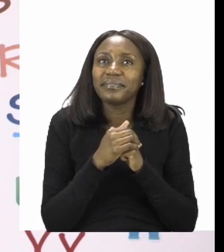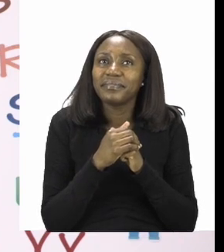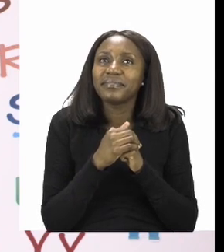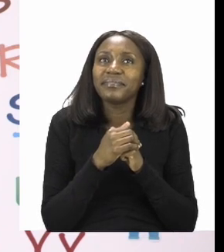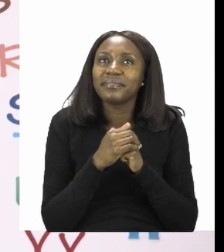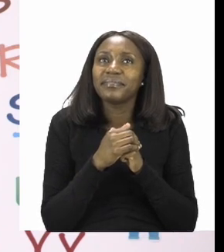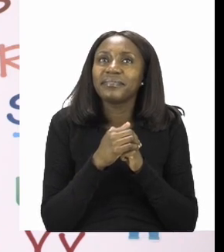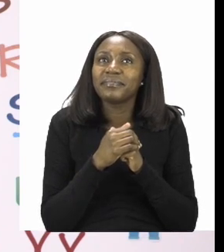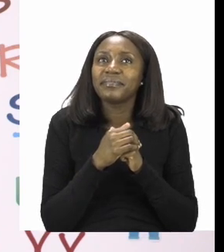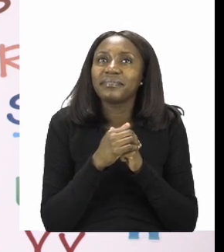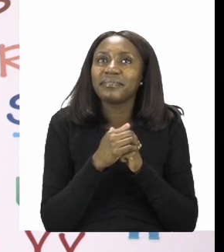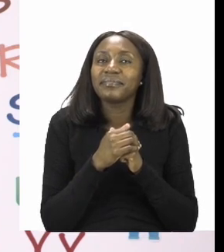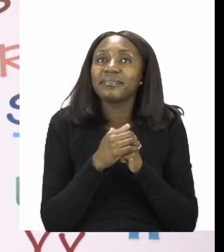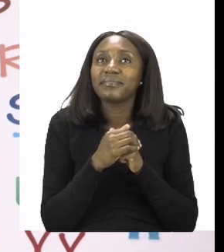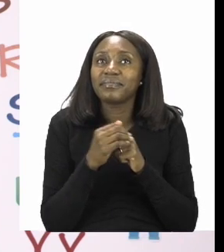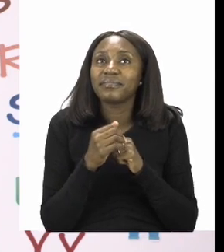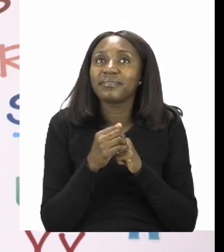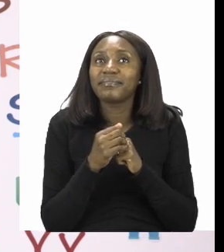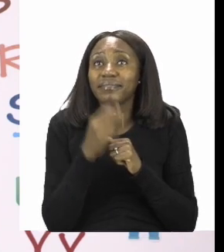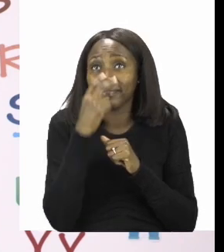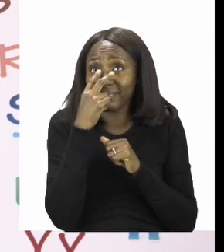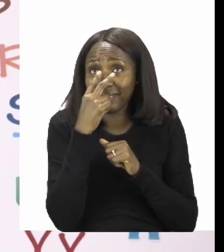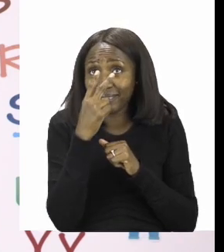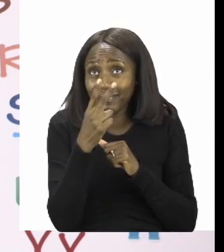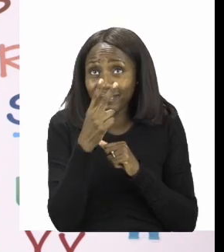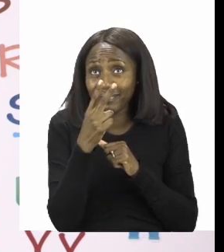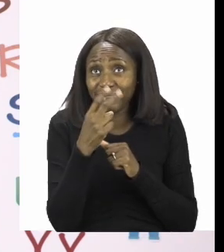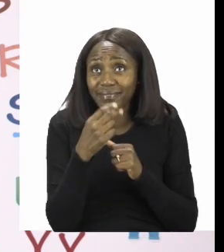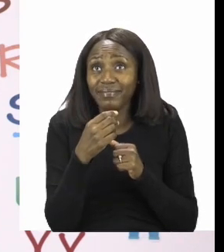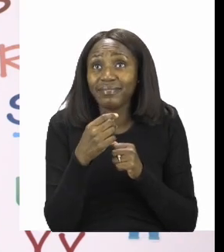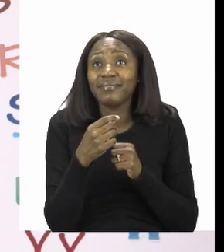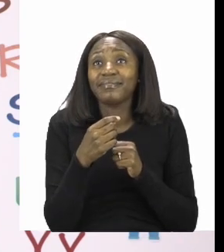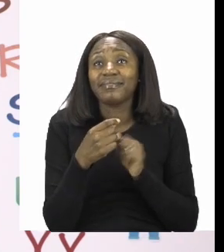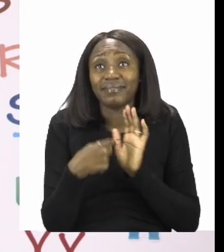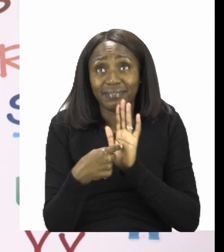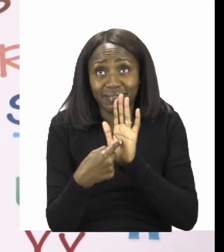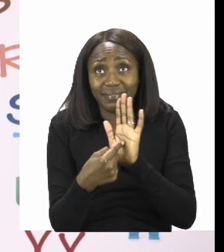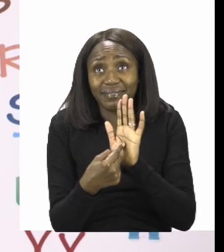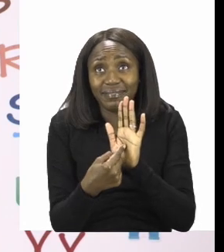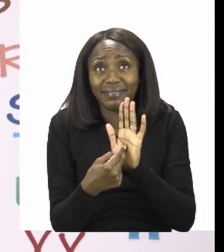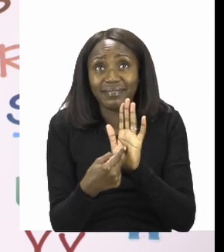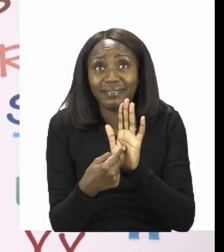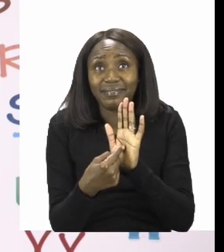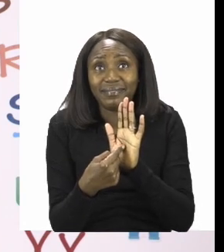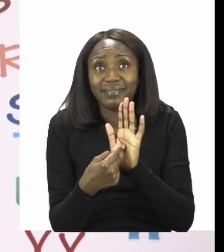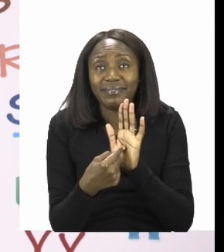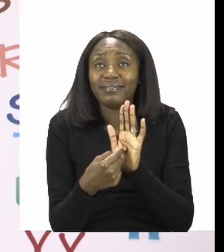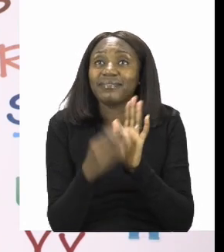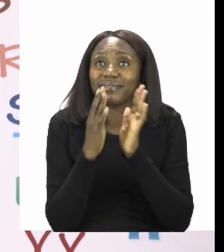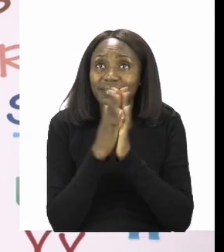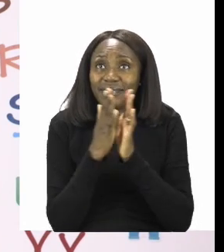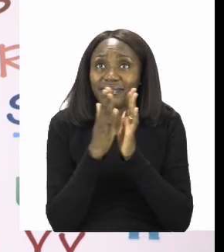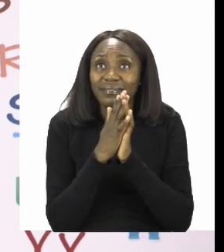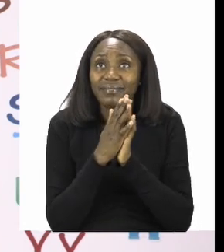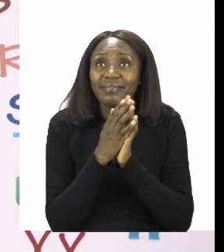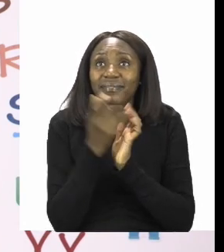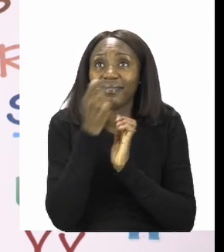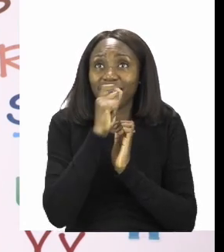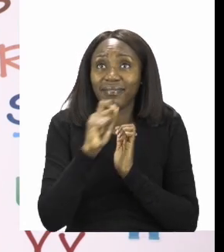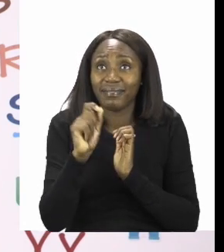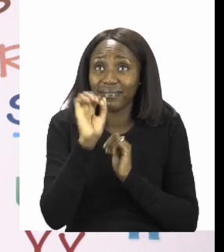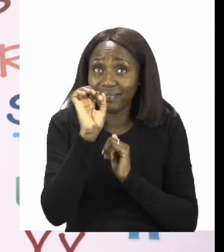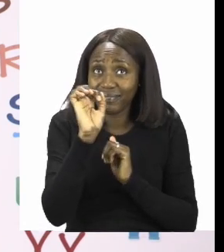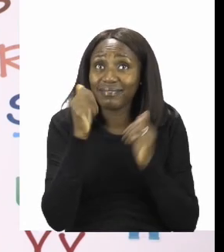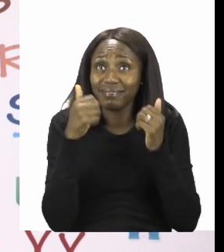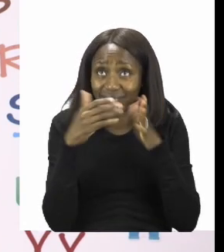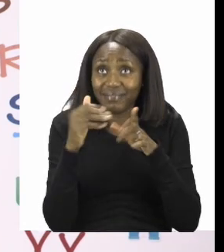they've tried to guide you. So I'm going to try and do the same. I want you now to take your pencil and you will